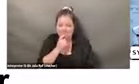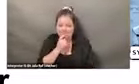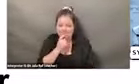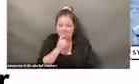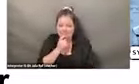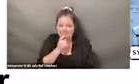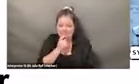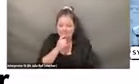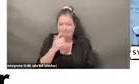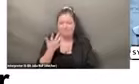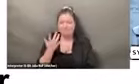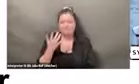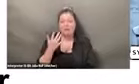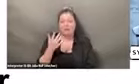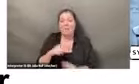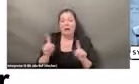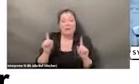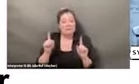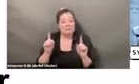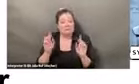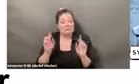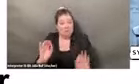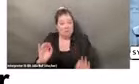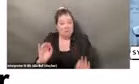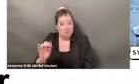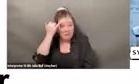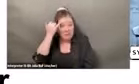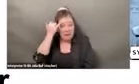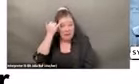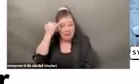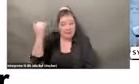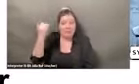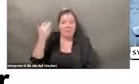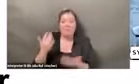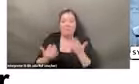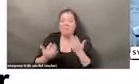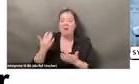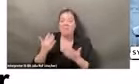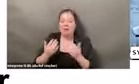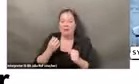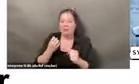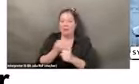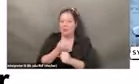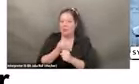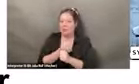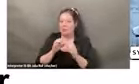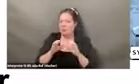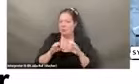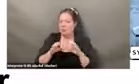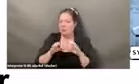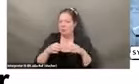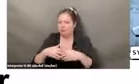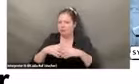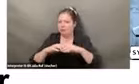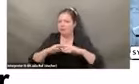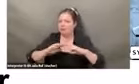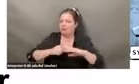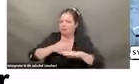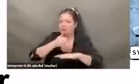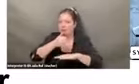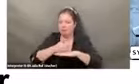But it would be an idea to develop a working group whose mission would be to